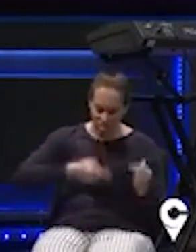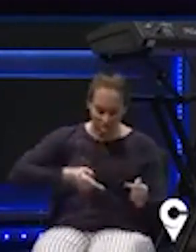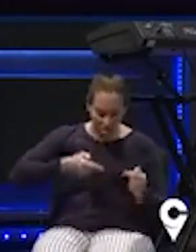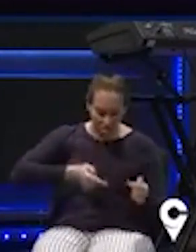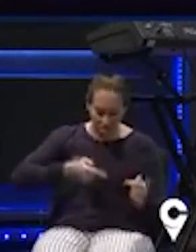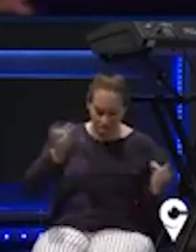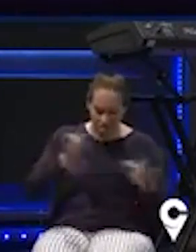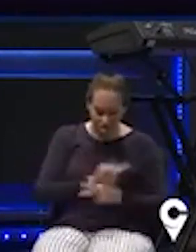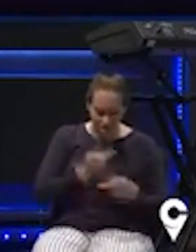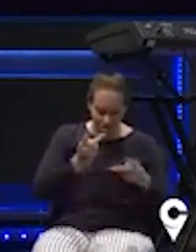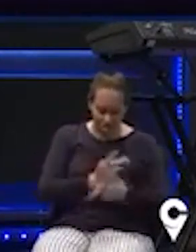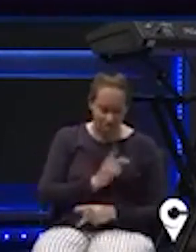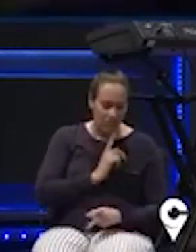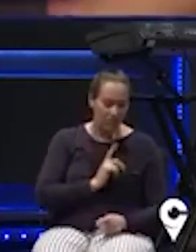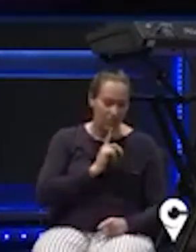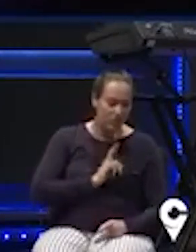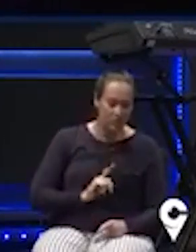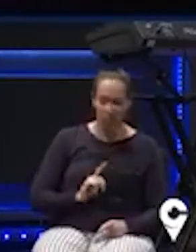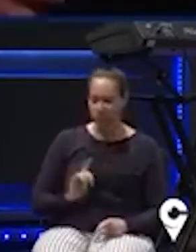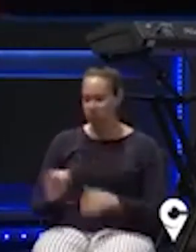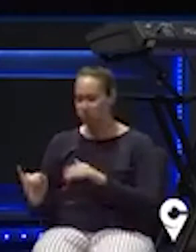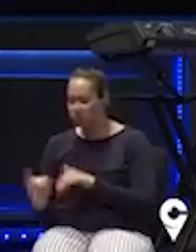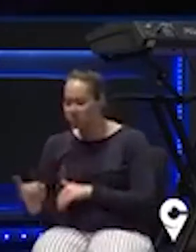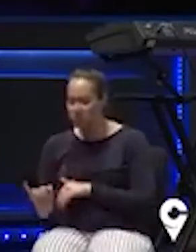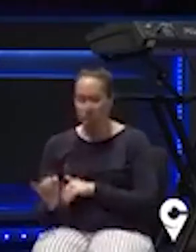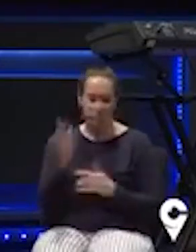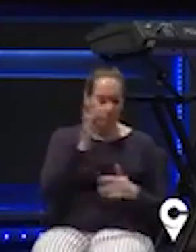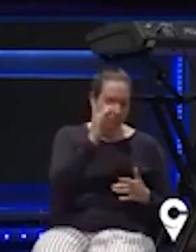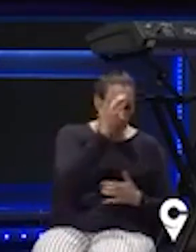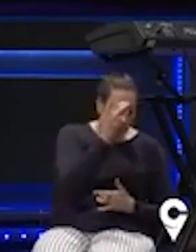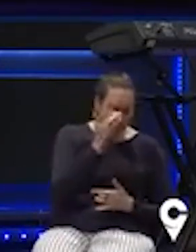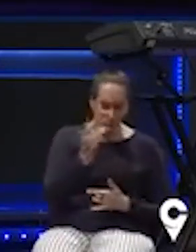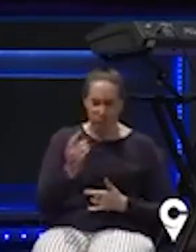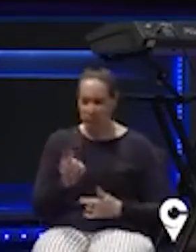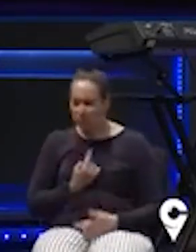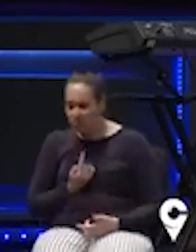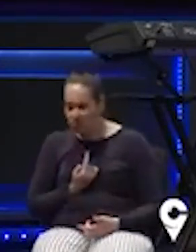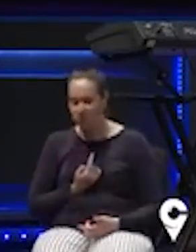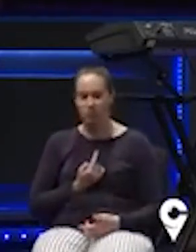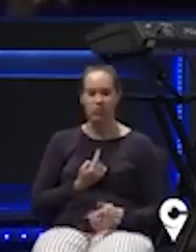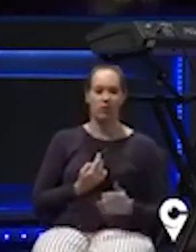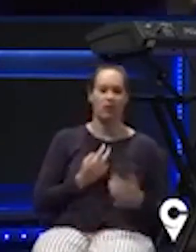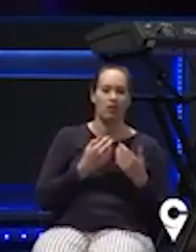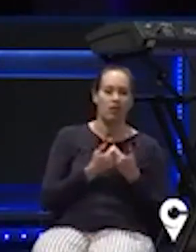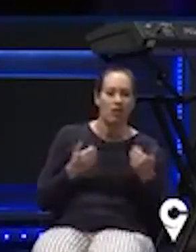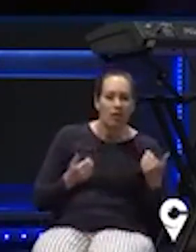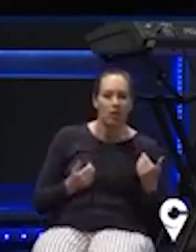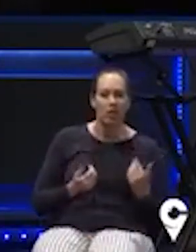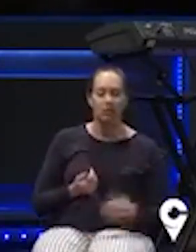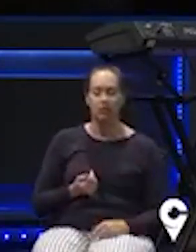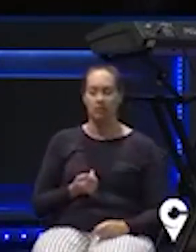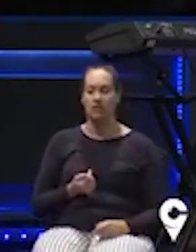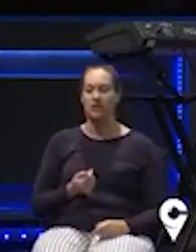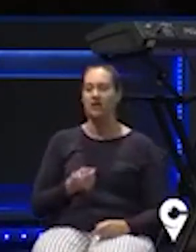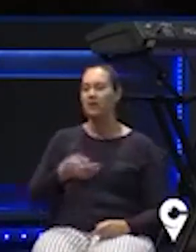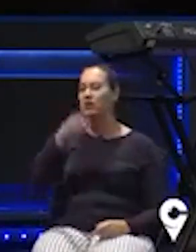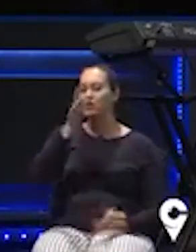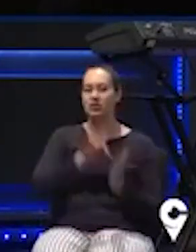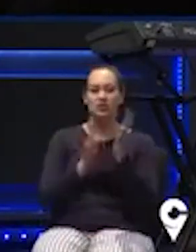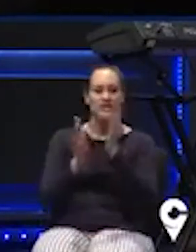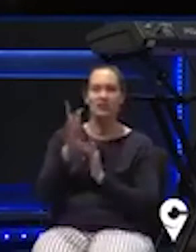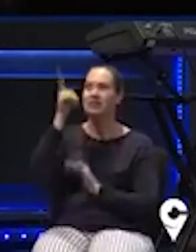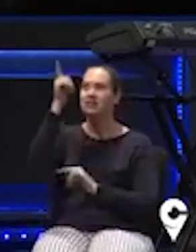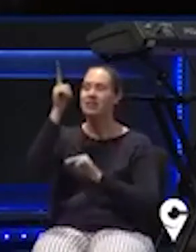you, your loneliness, your rejection, your quarantine, your sickness, you can't go so low that Jesus cannot get underneath you